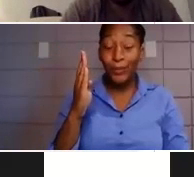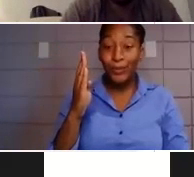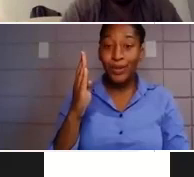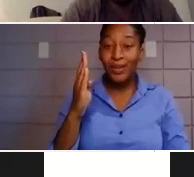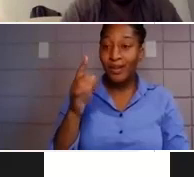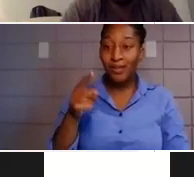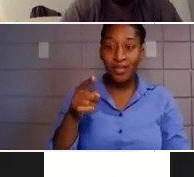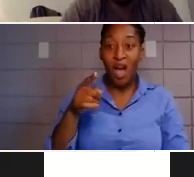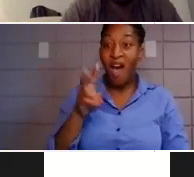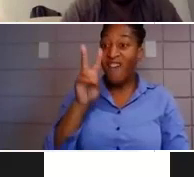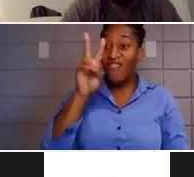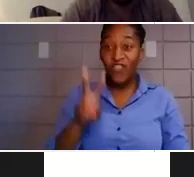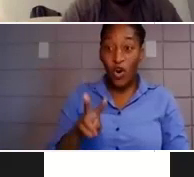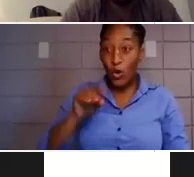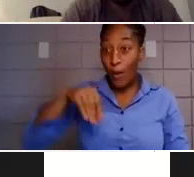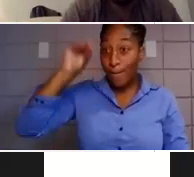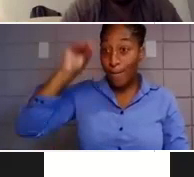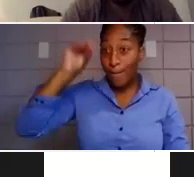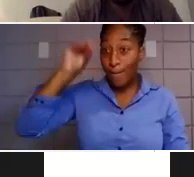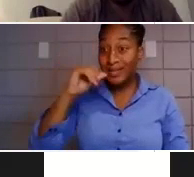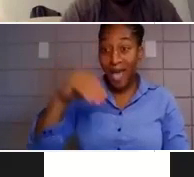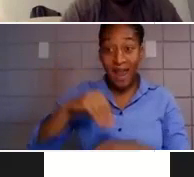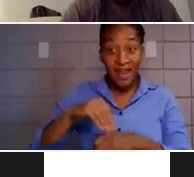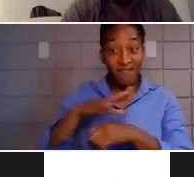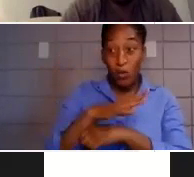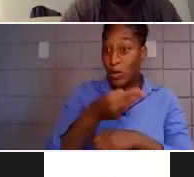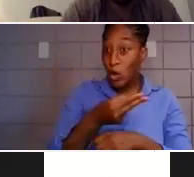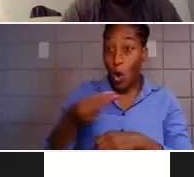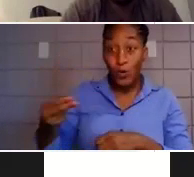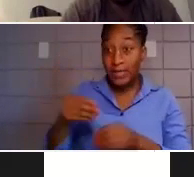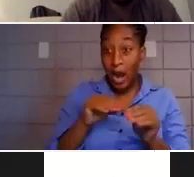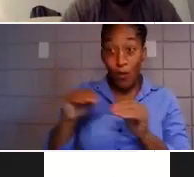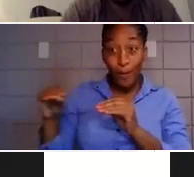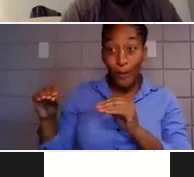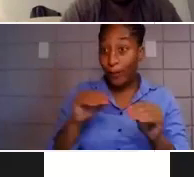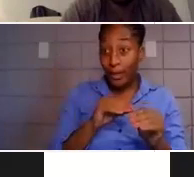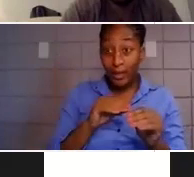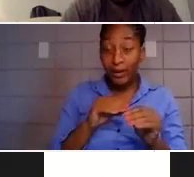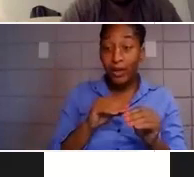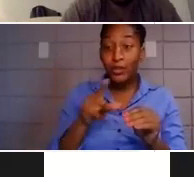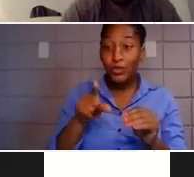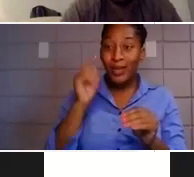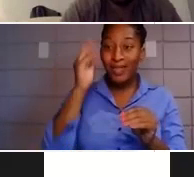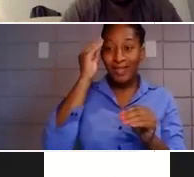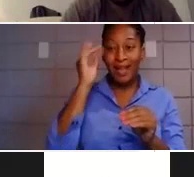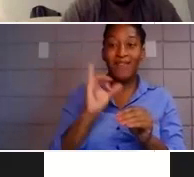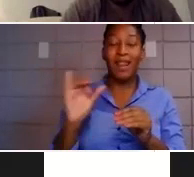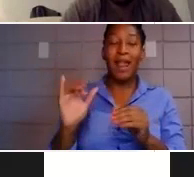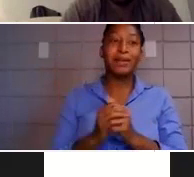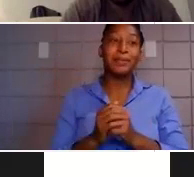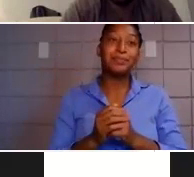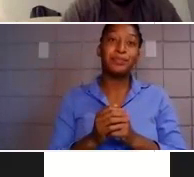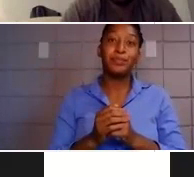affect the horizontal motion, and vice versa. That you can almost think of it like this blue object